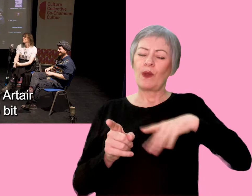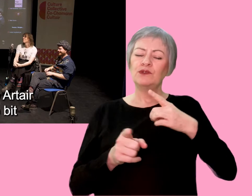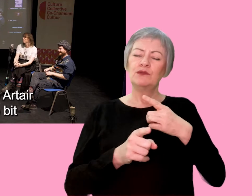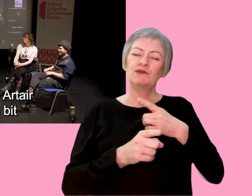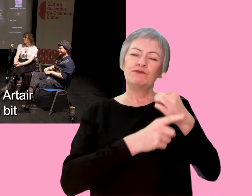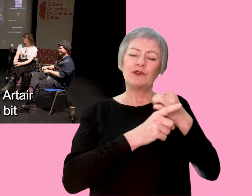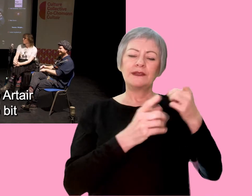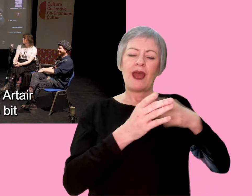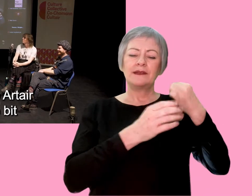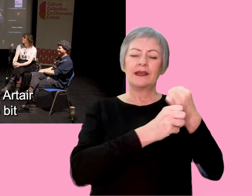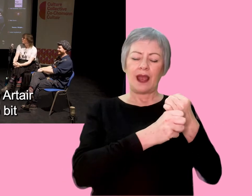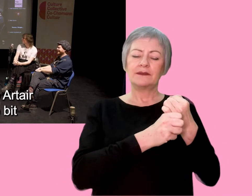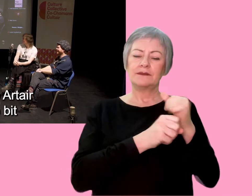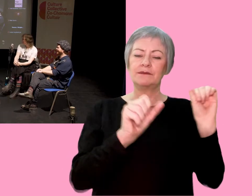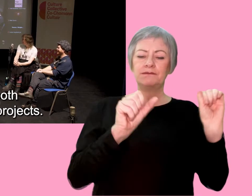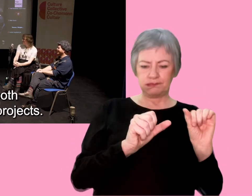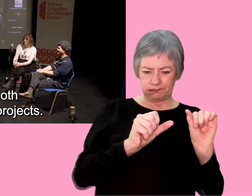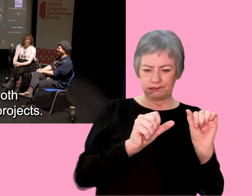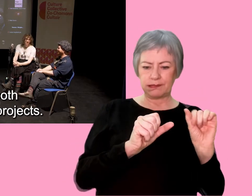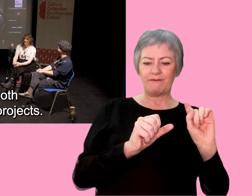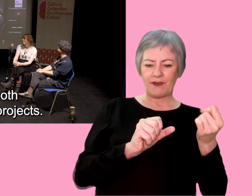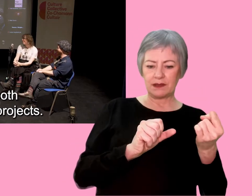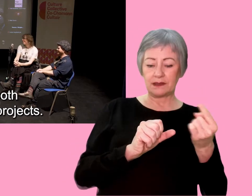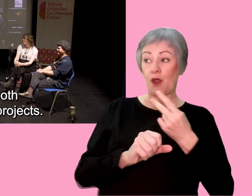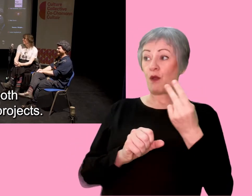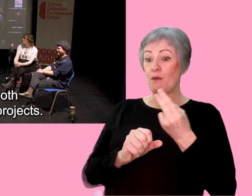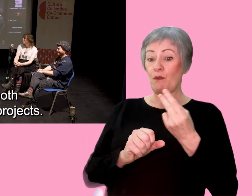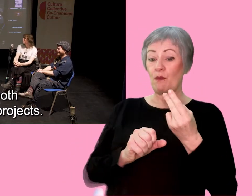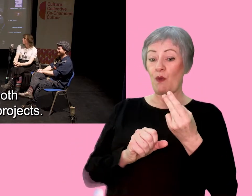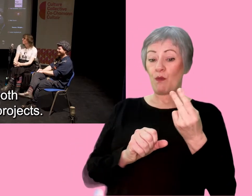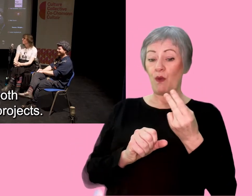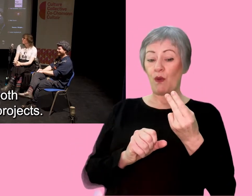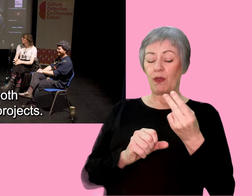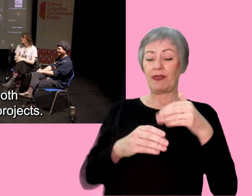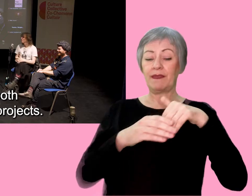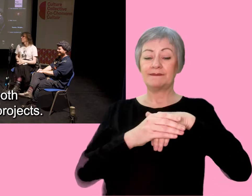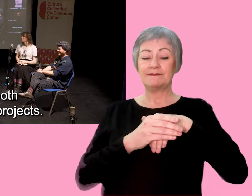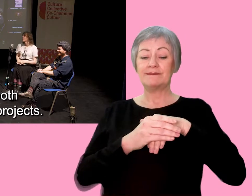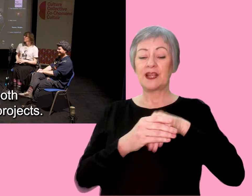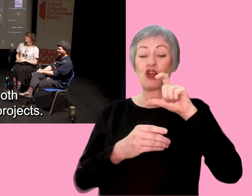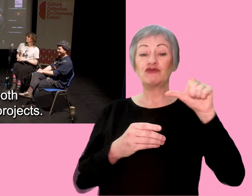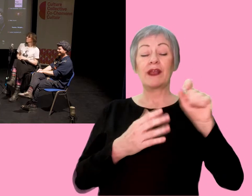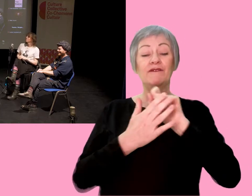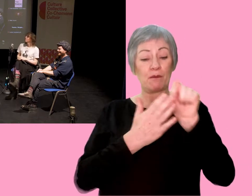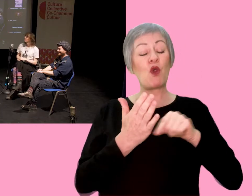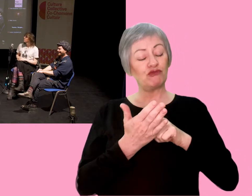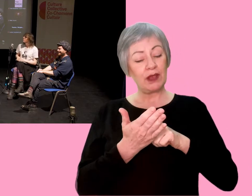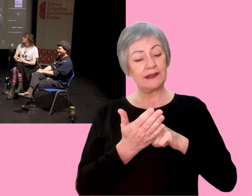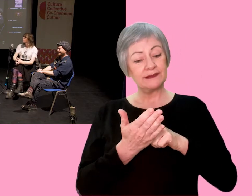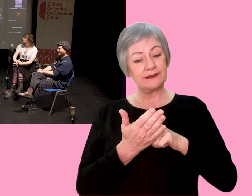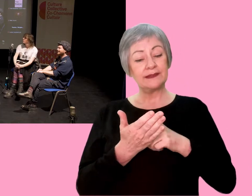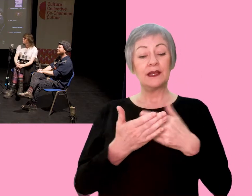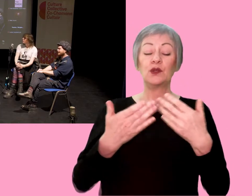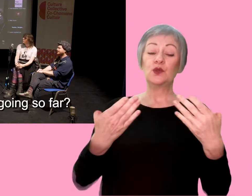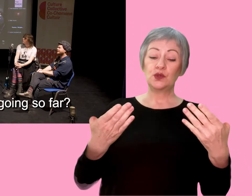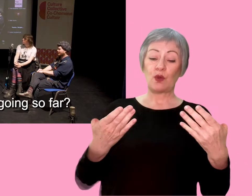to Artair and Ghazi a little bit because you're both cultural collective projects. So,